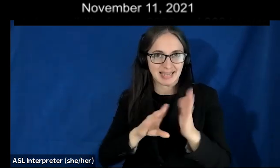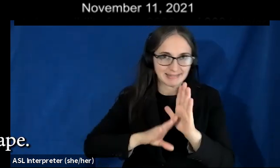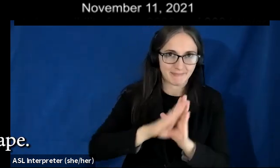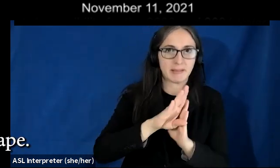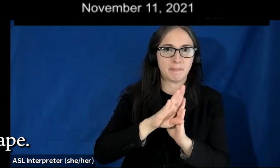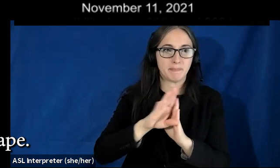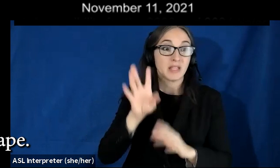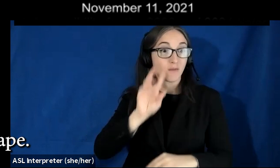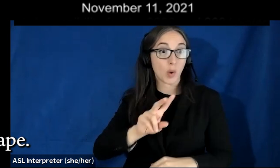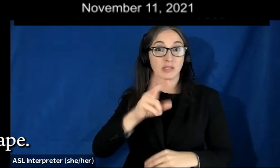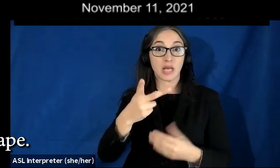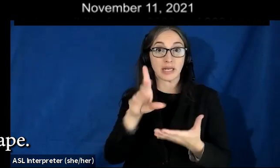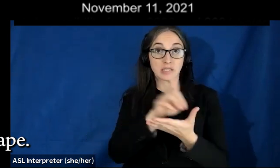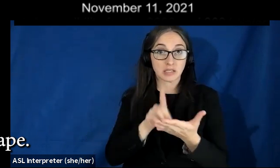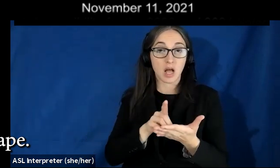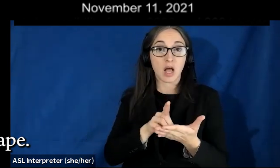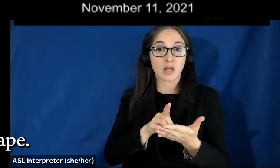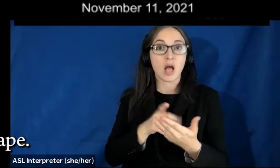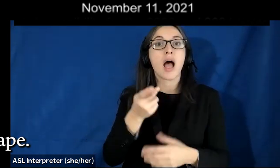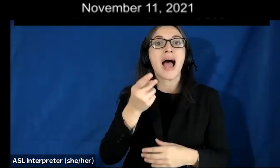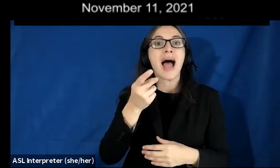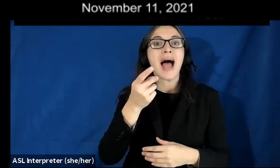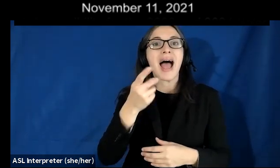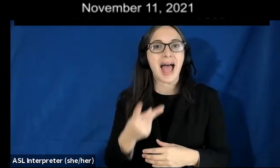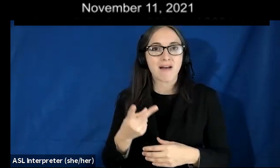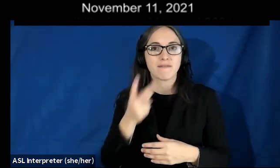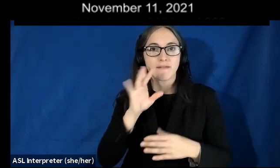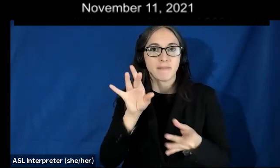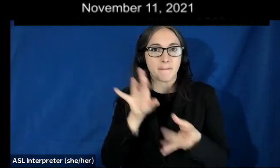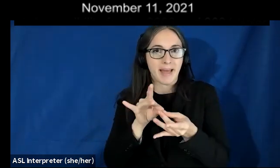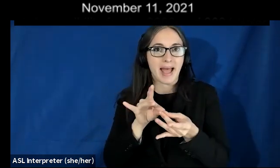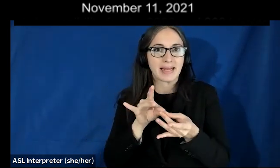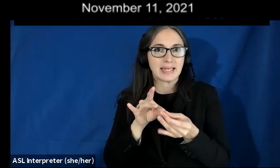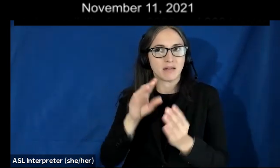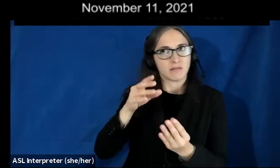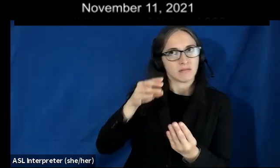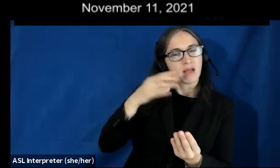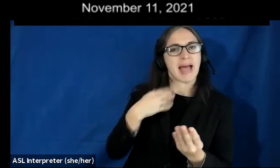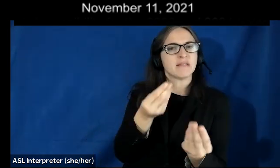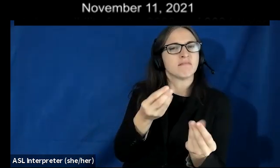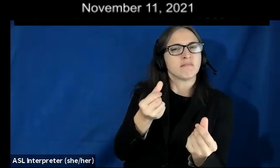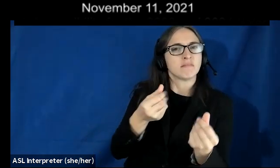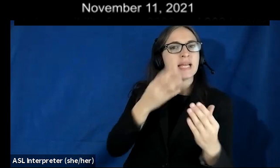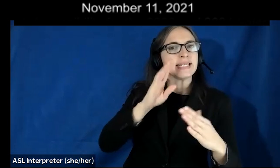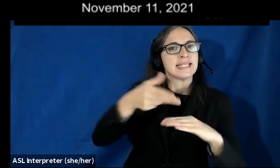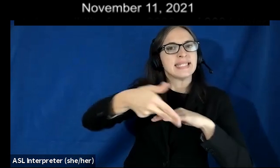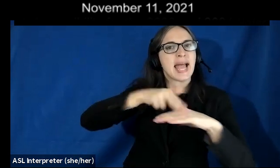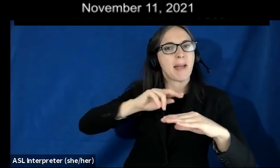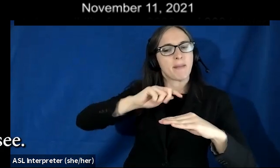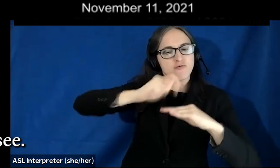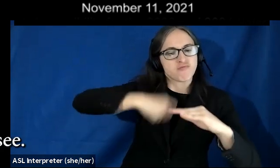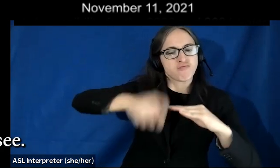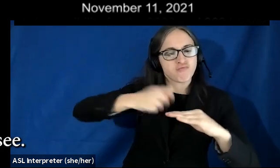design, half of the magnet is covered with tape. This surface creates